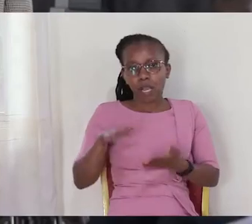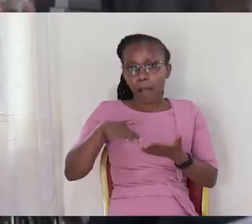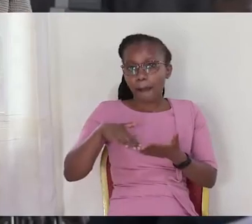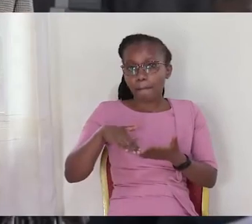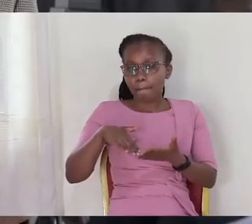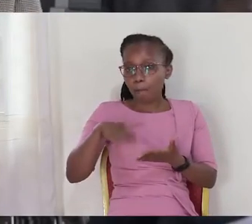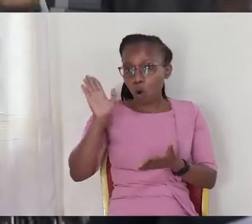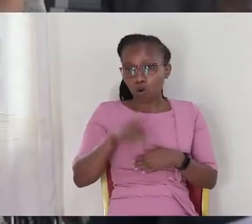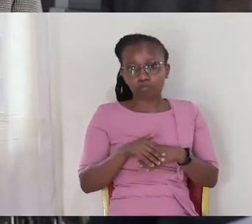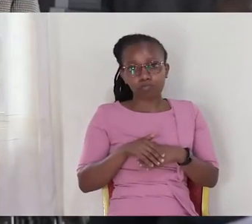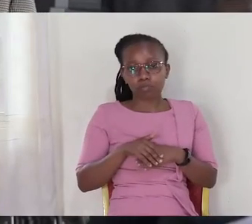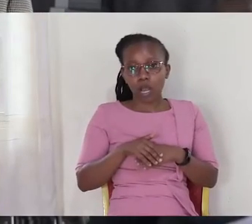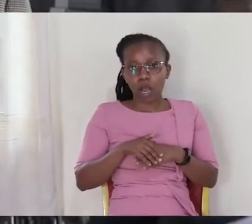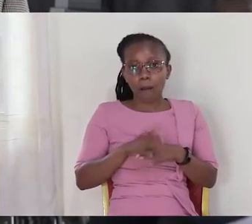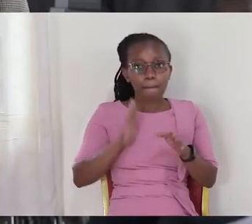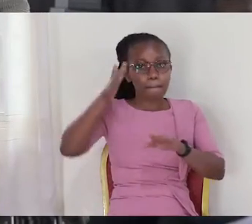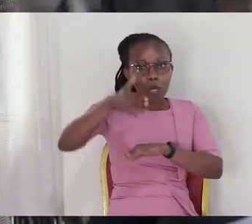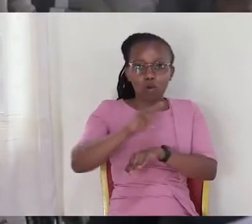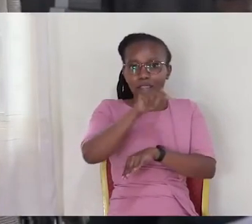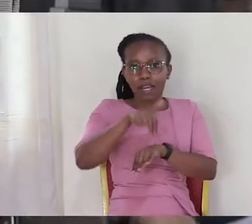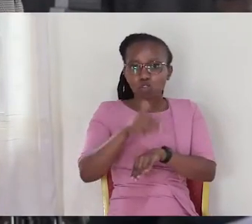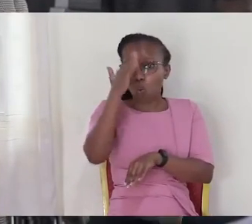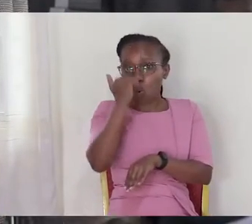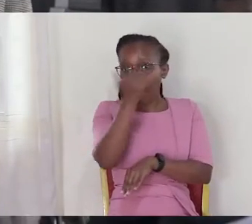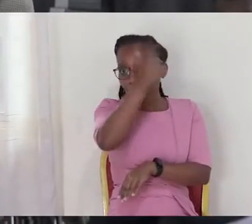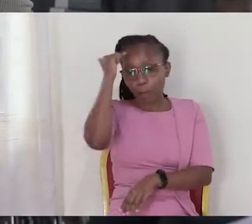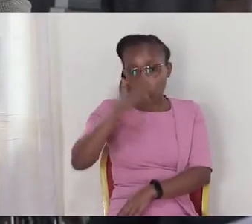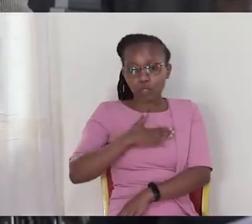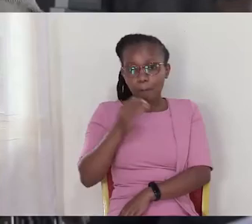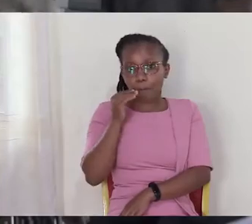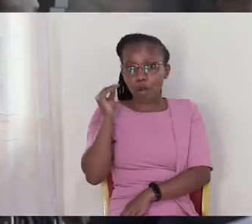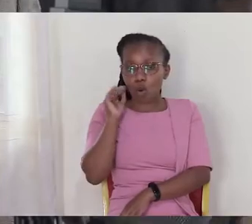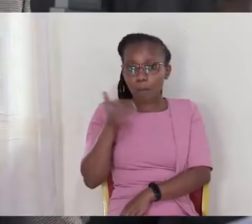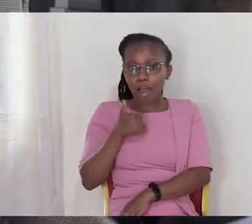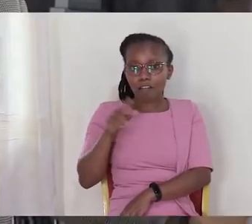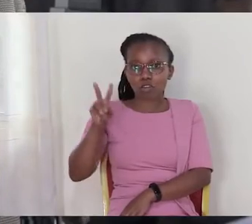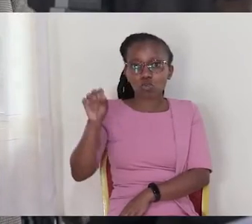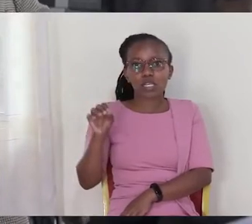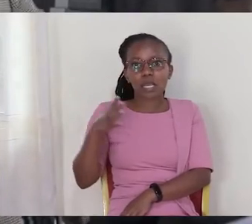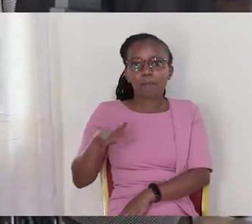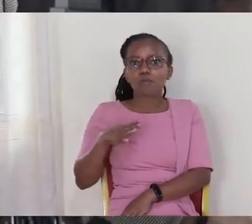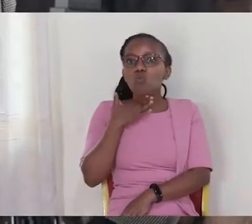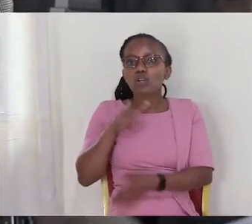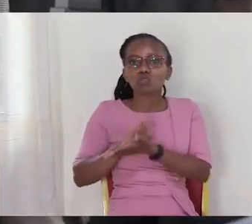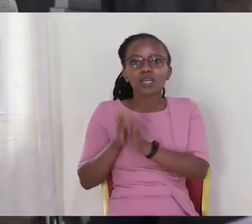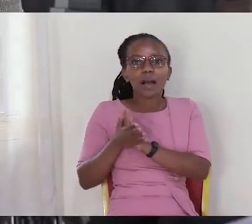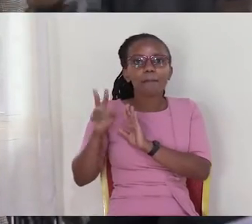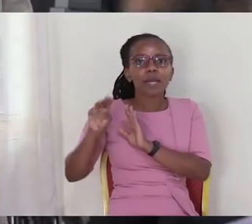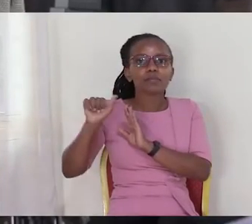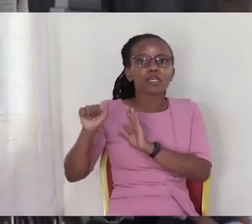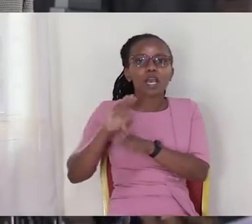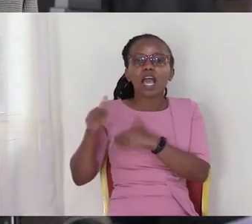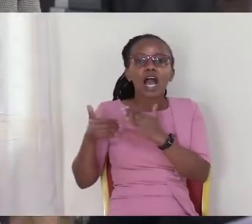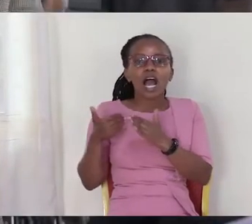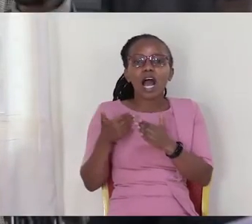more contestation beyond the national. Because where I come from, I see like we have like over 20 candidates who want the MCA seat, and all of them are